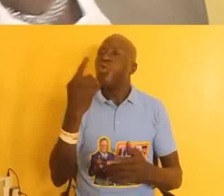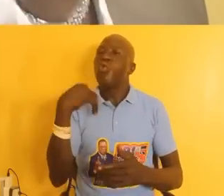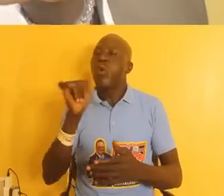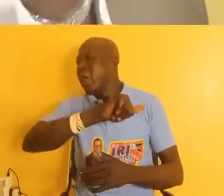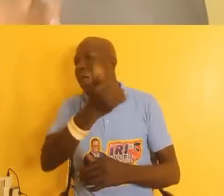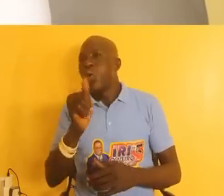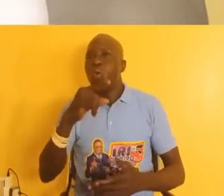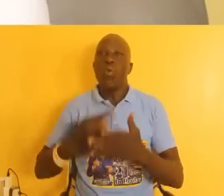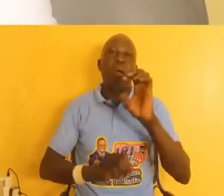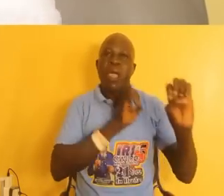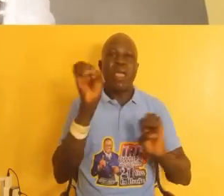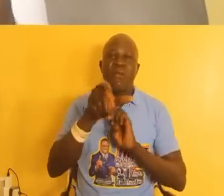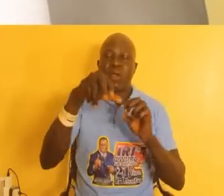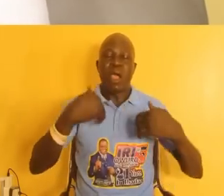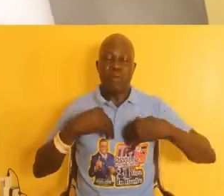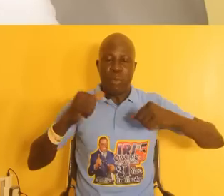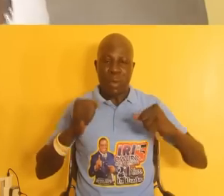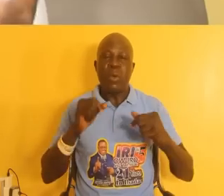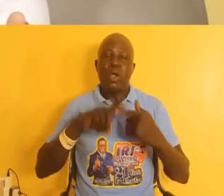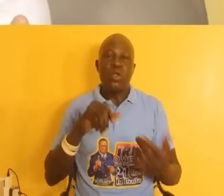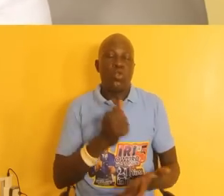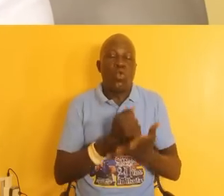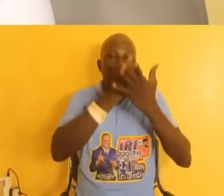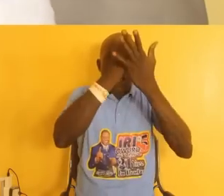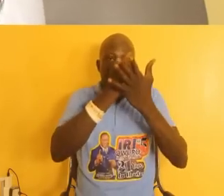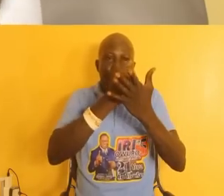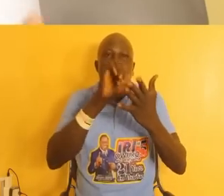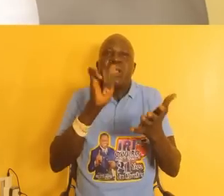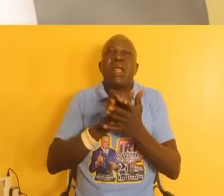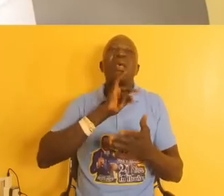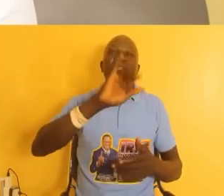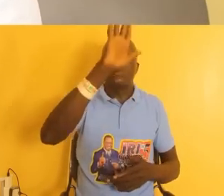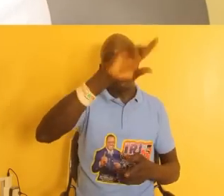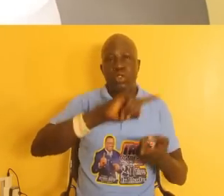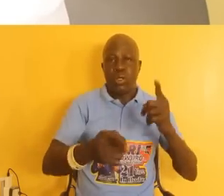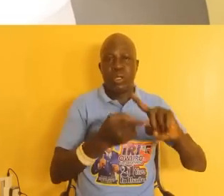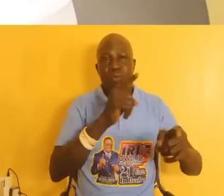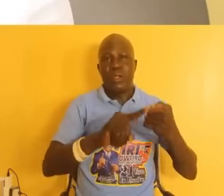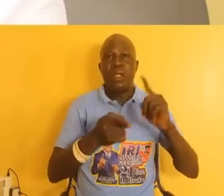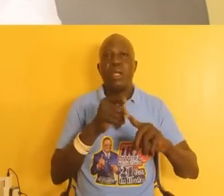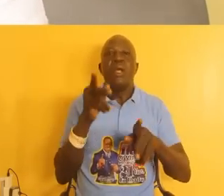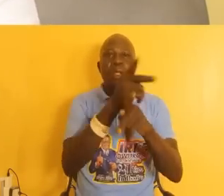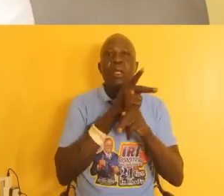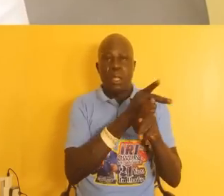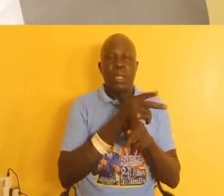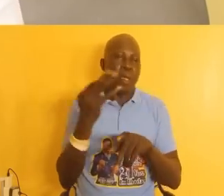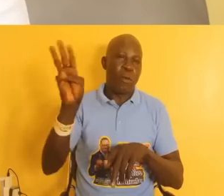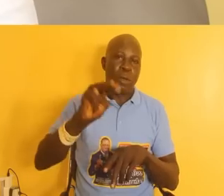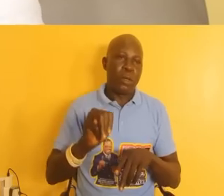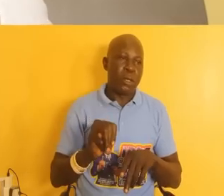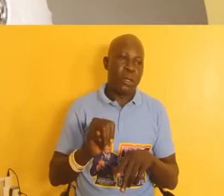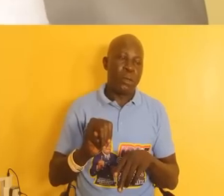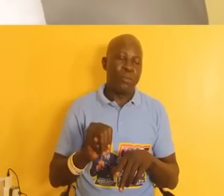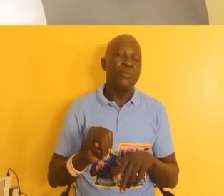tea. Waba nepa. Like you say, man. Waba fool. Oh na na neke jire.